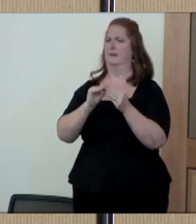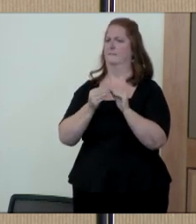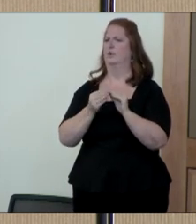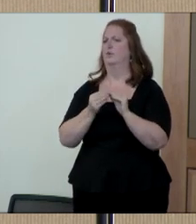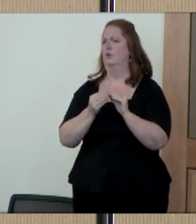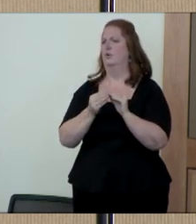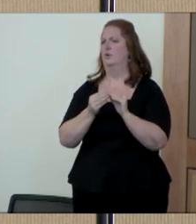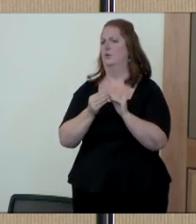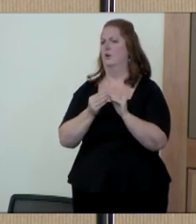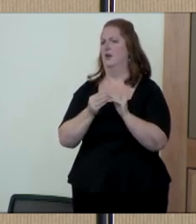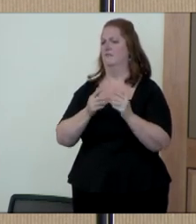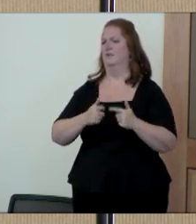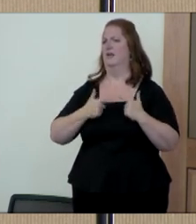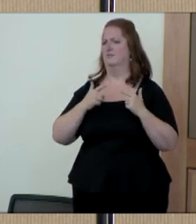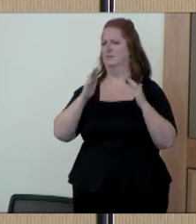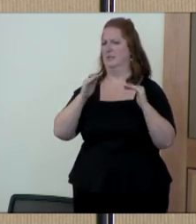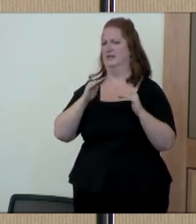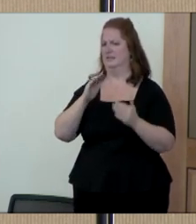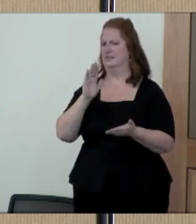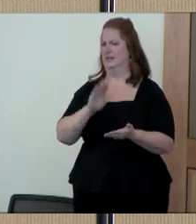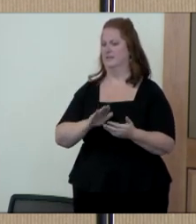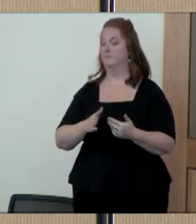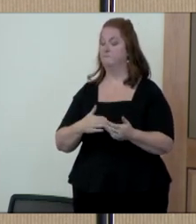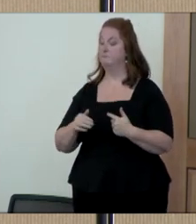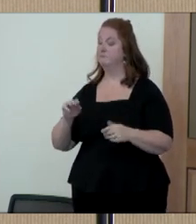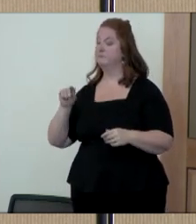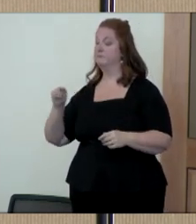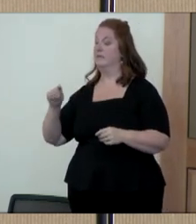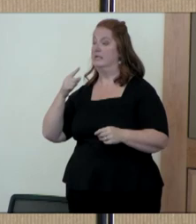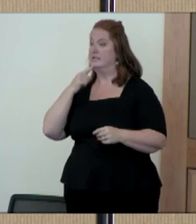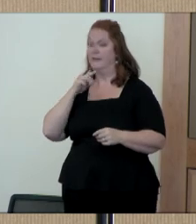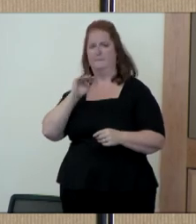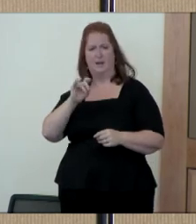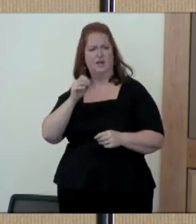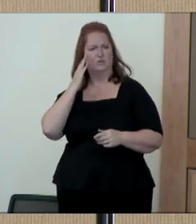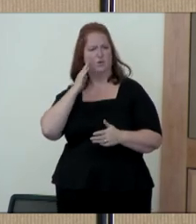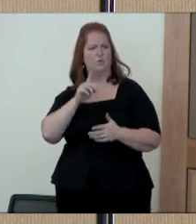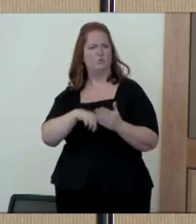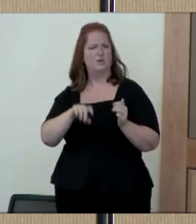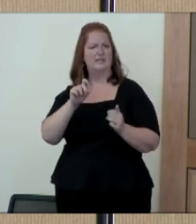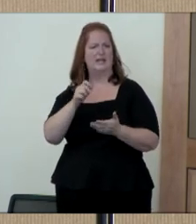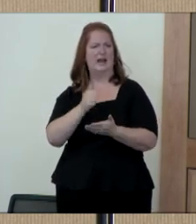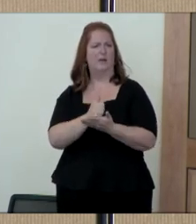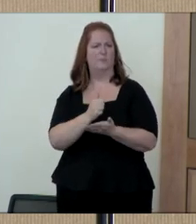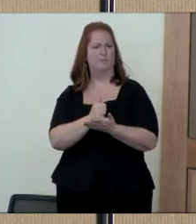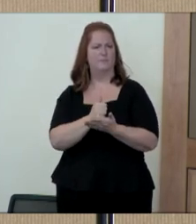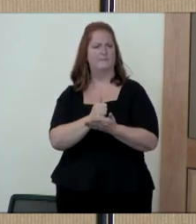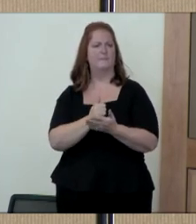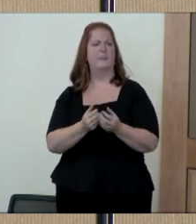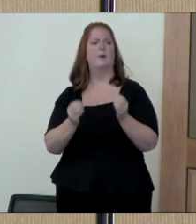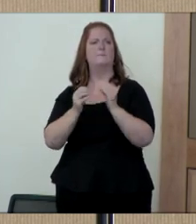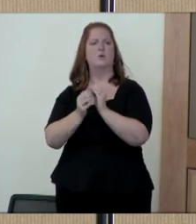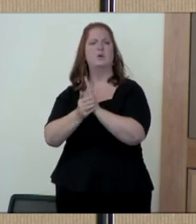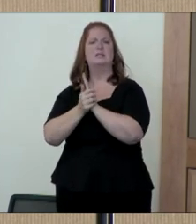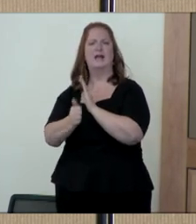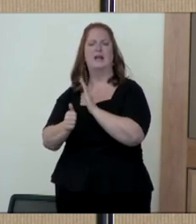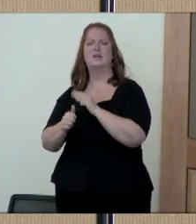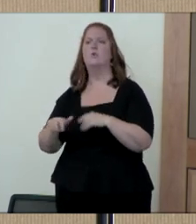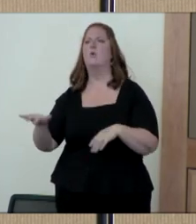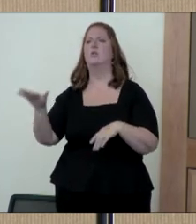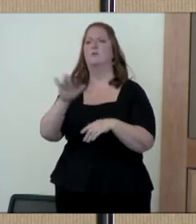history. He said, you know, Mike, what you can do to help us most is bring more of the talent throughout the university